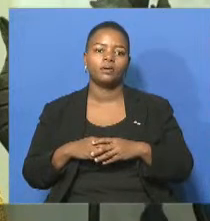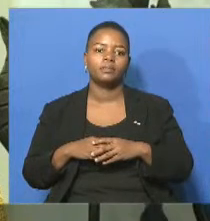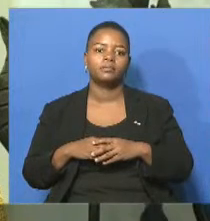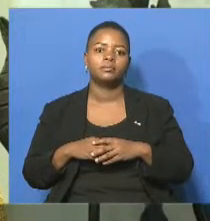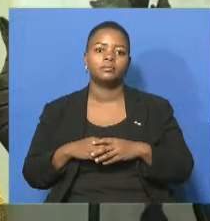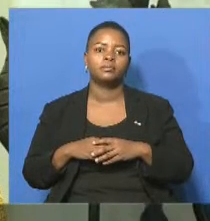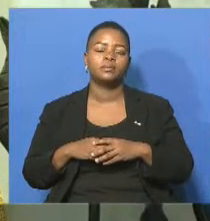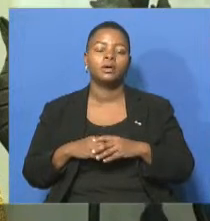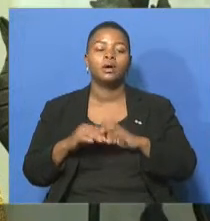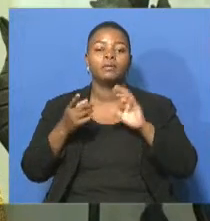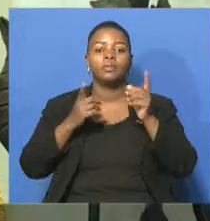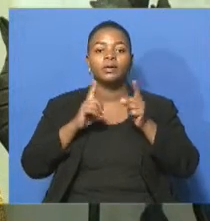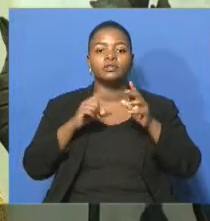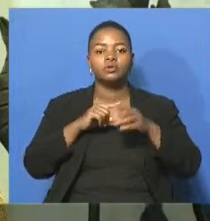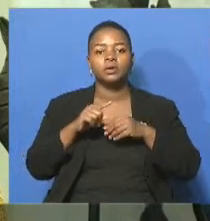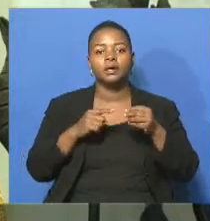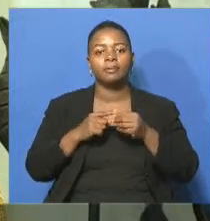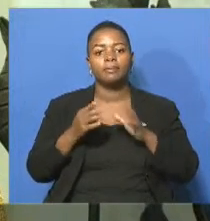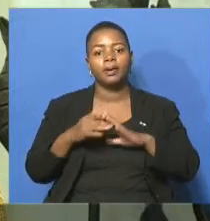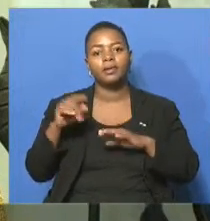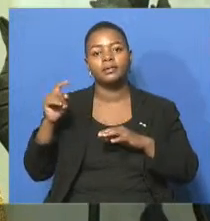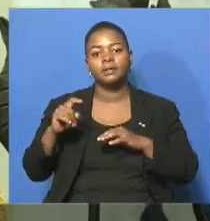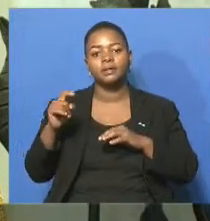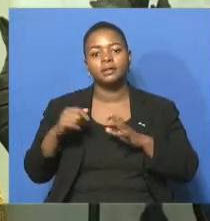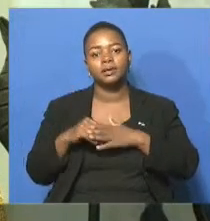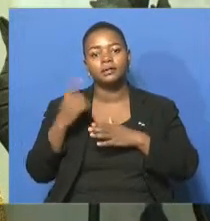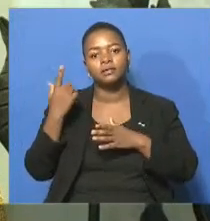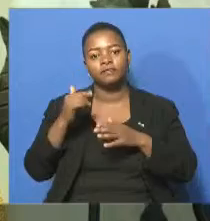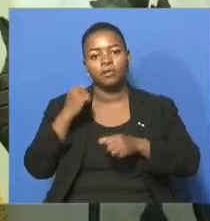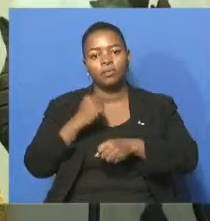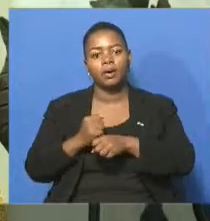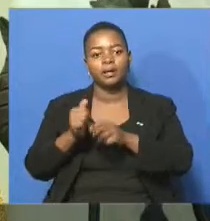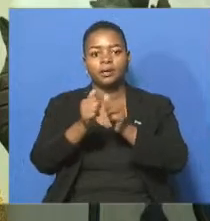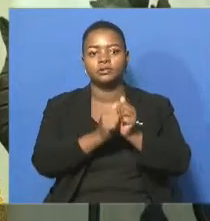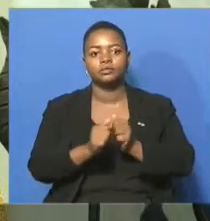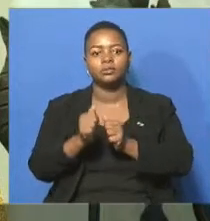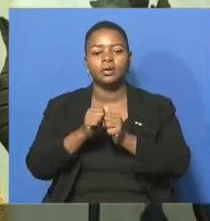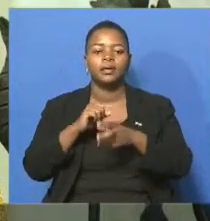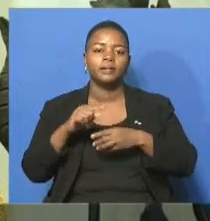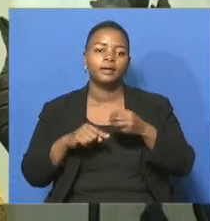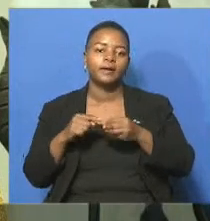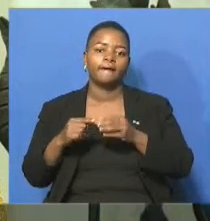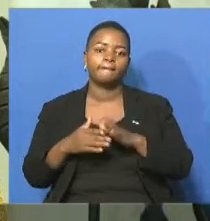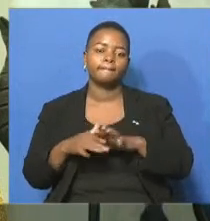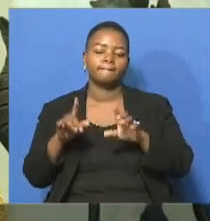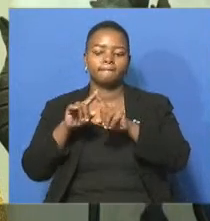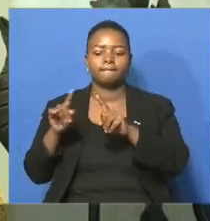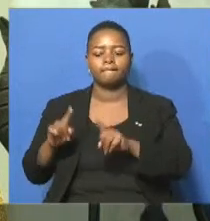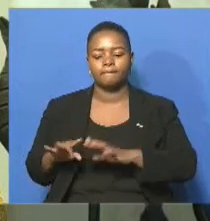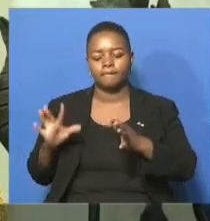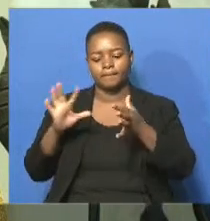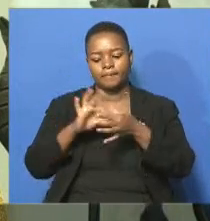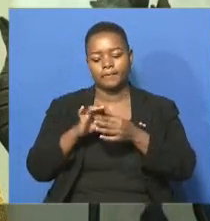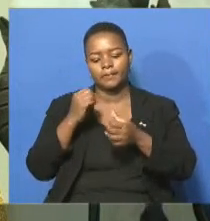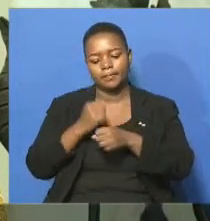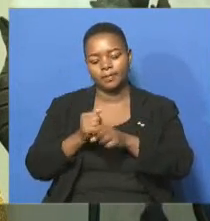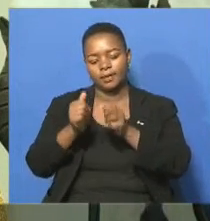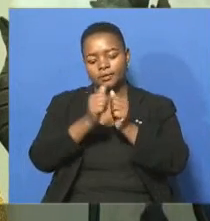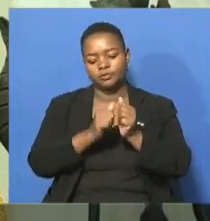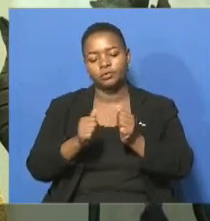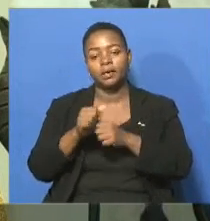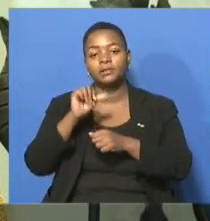to the need for collaborative efforts on the part of all stakeholders and combined efforts, not